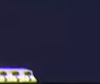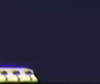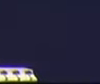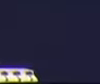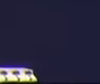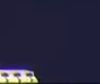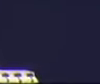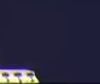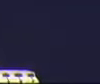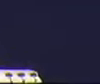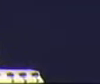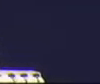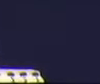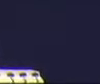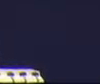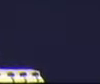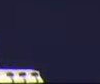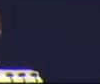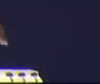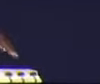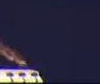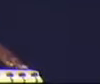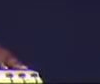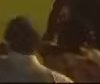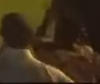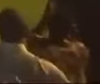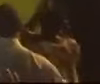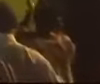Give him praise. Go ahead and exalt his name.